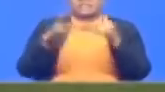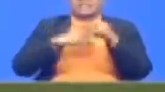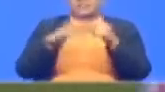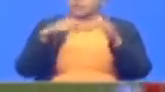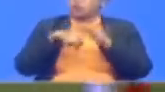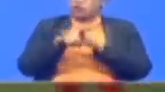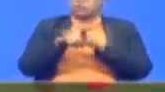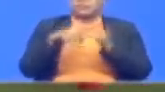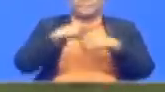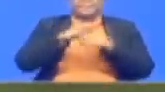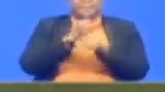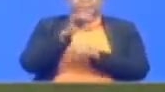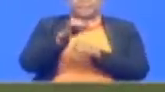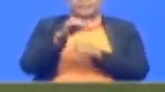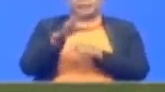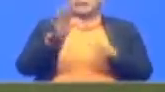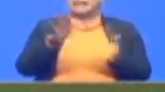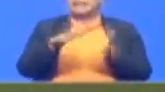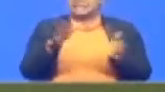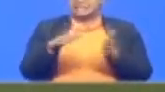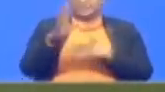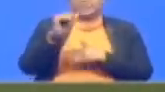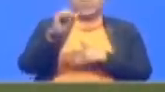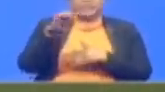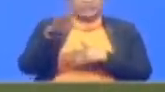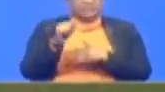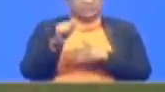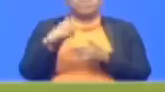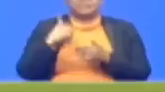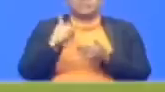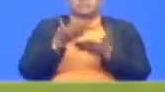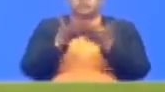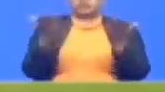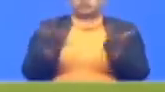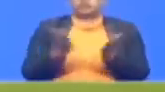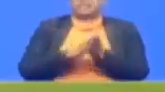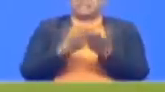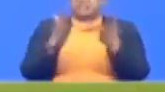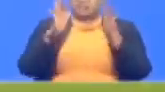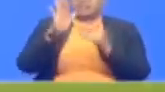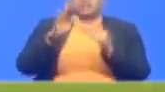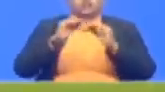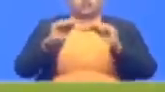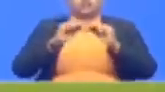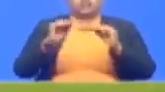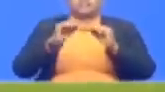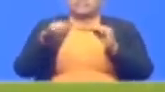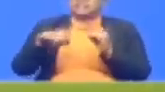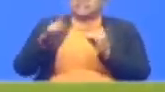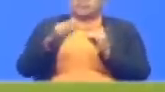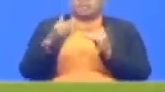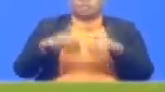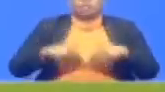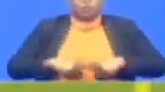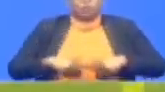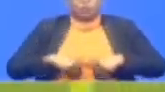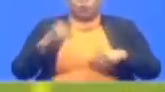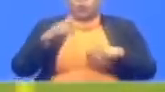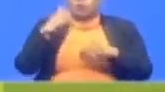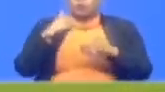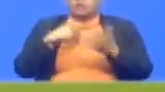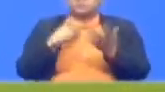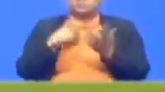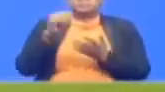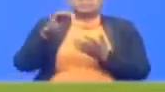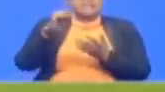debut in the Madagascar pre-AFCON friendly, earning the praise of his coach. Avire is part of the youthful members of the squad who coach Sebastian